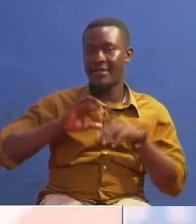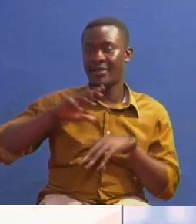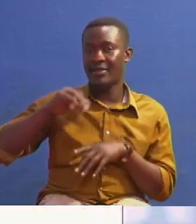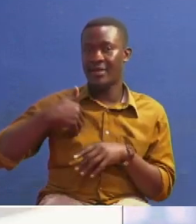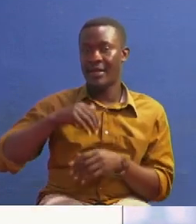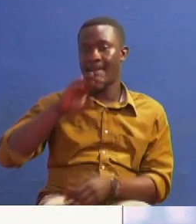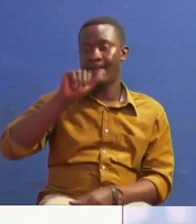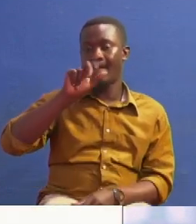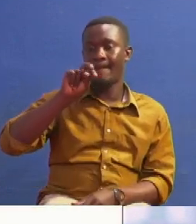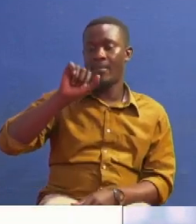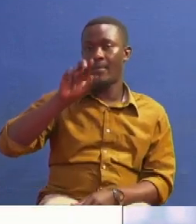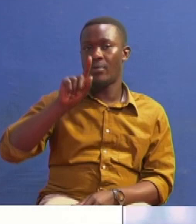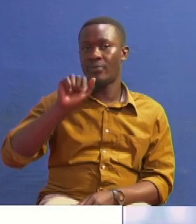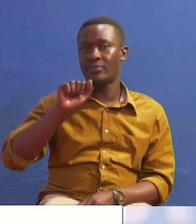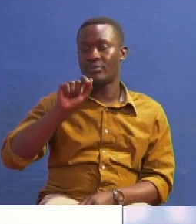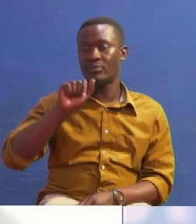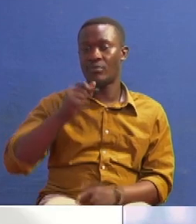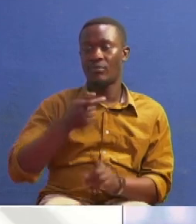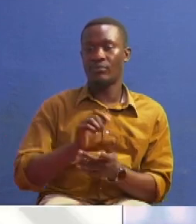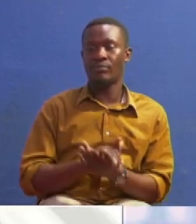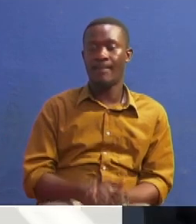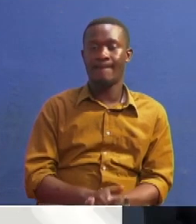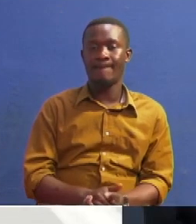amares gou has this report from